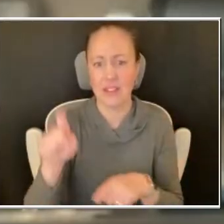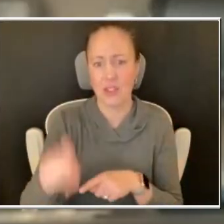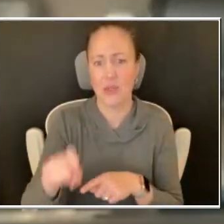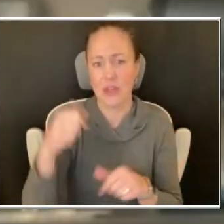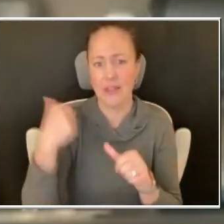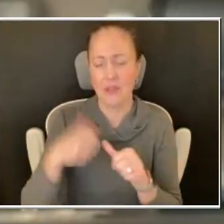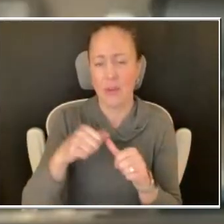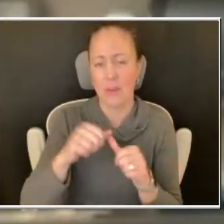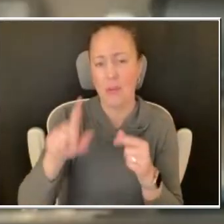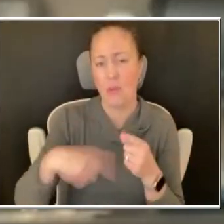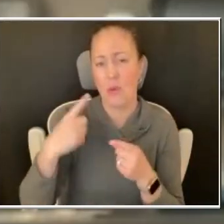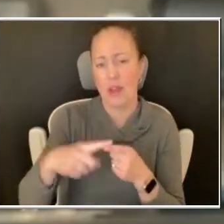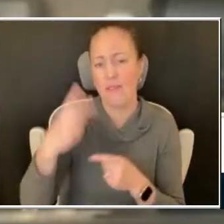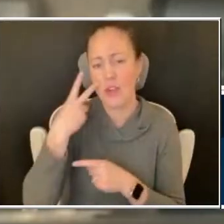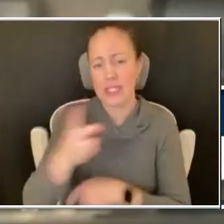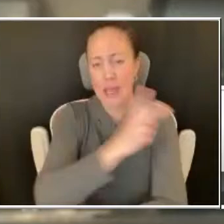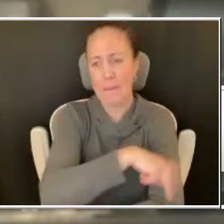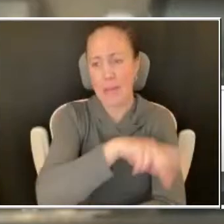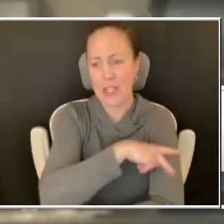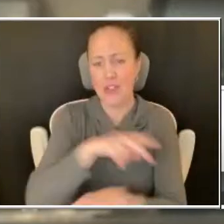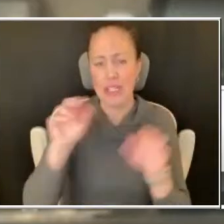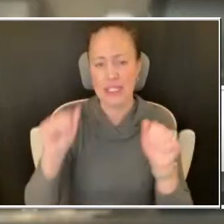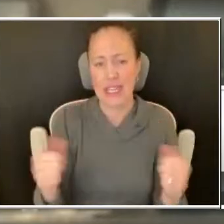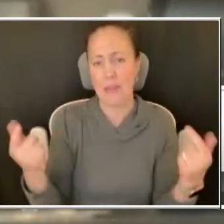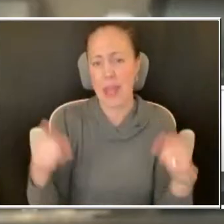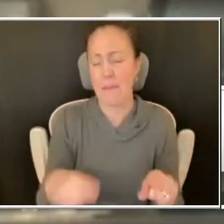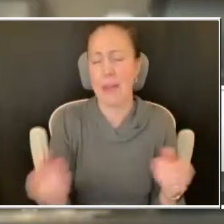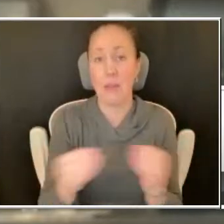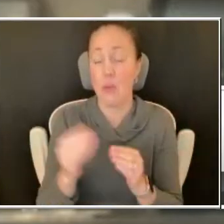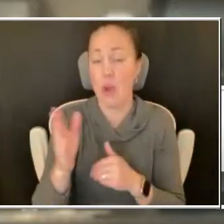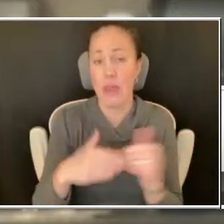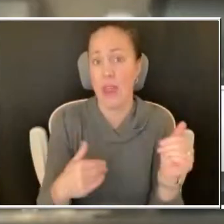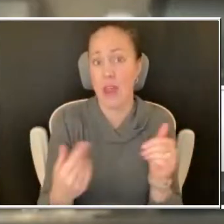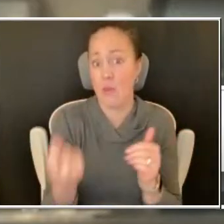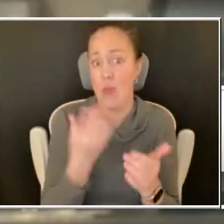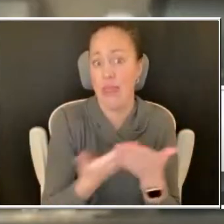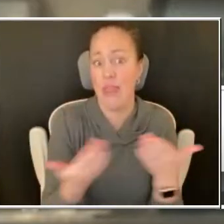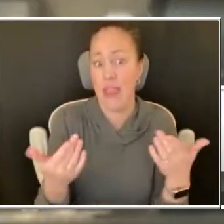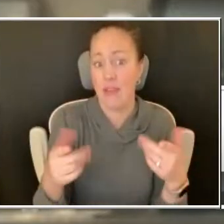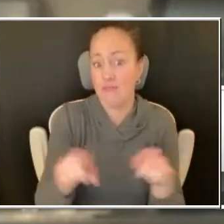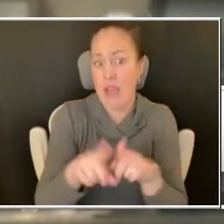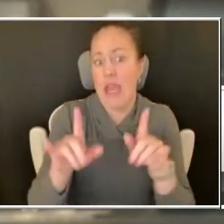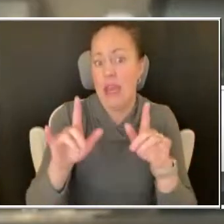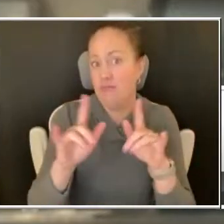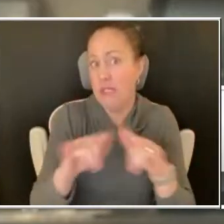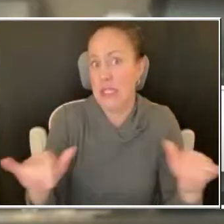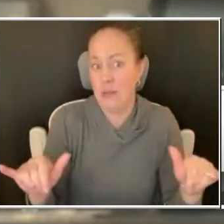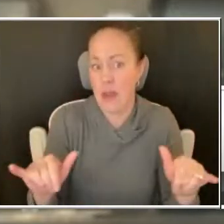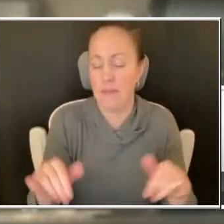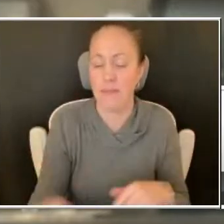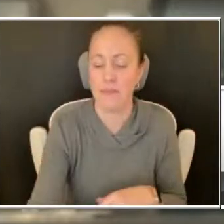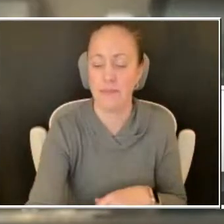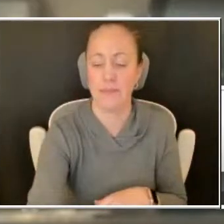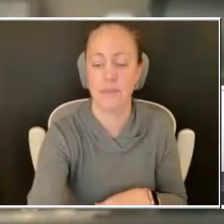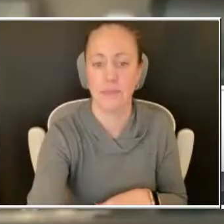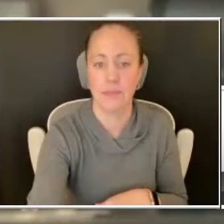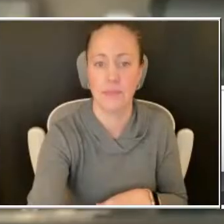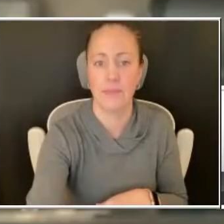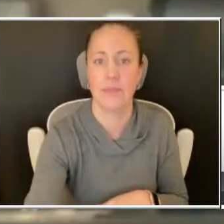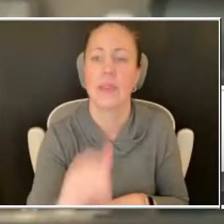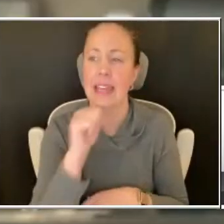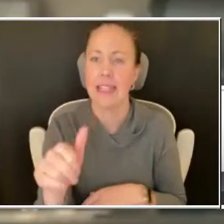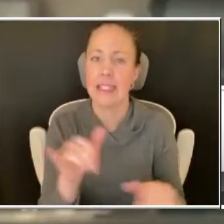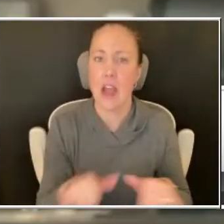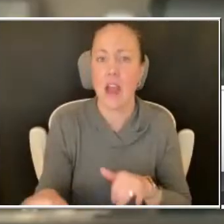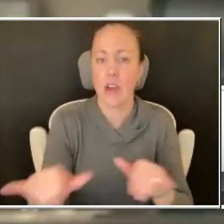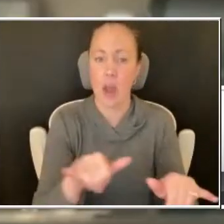seeing patients, that it can be more than one thing at a time. It's not common, though. When she first came and presented, she saw